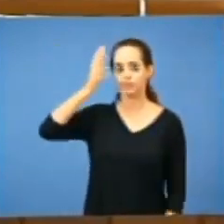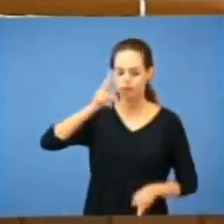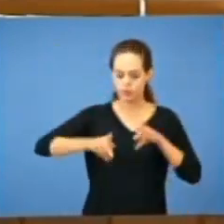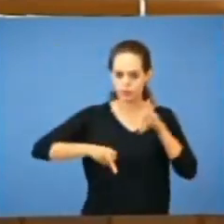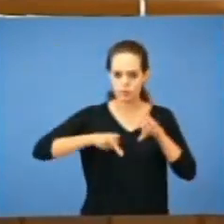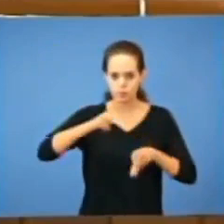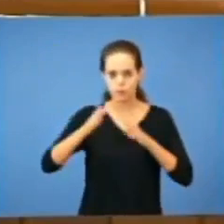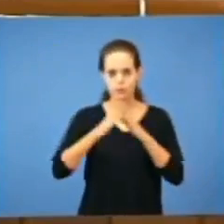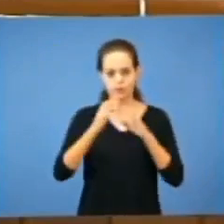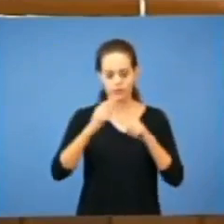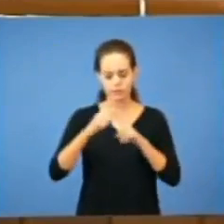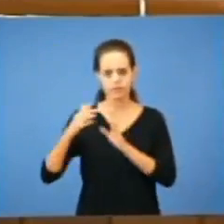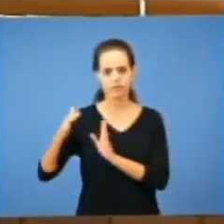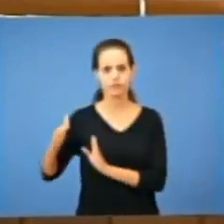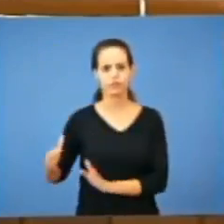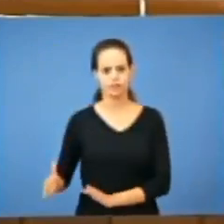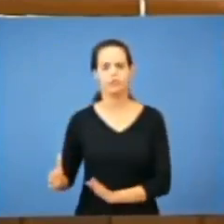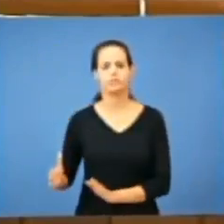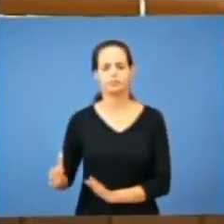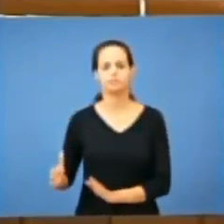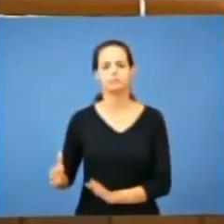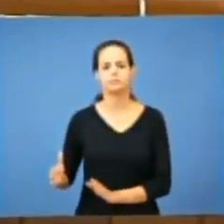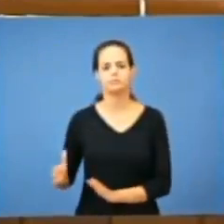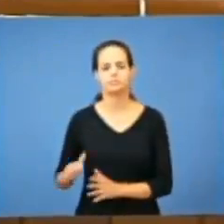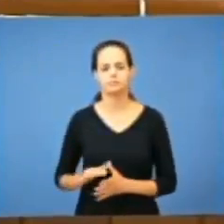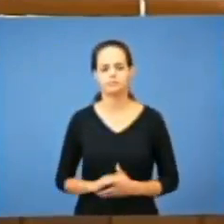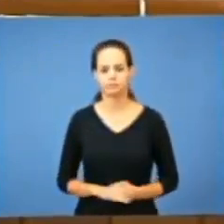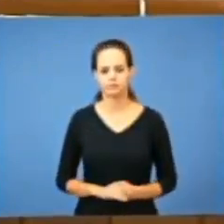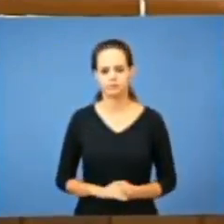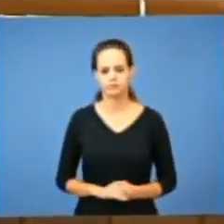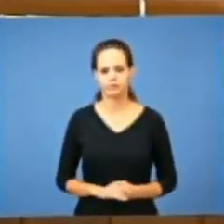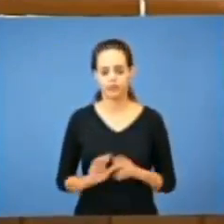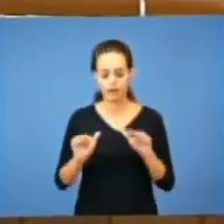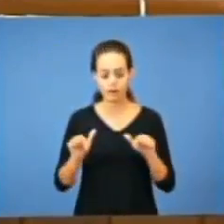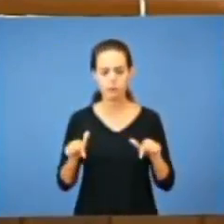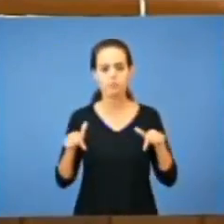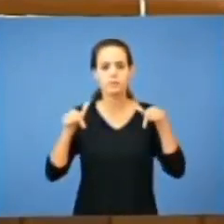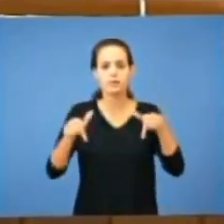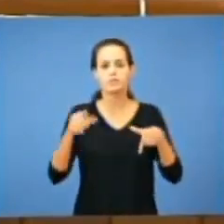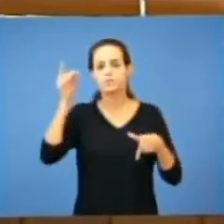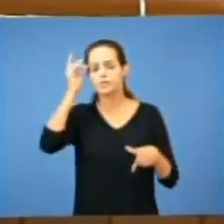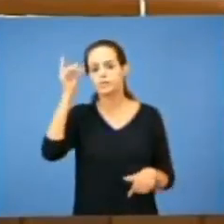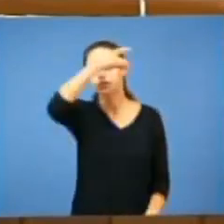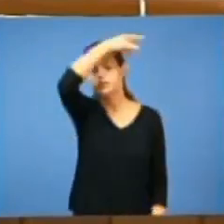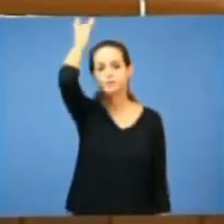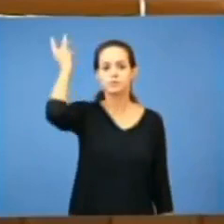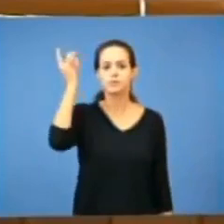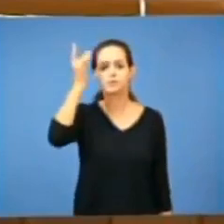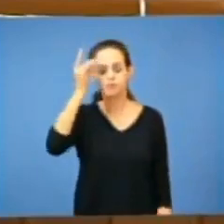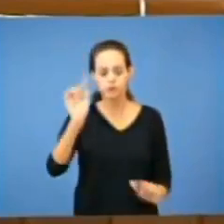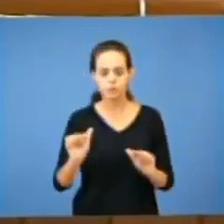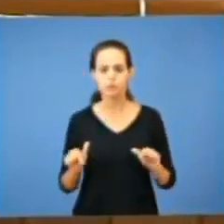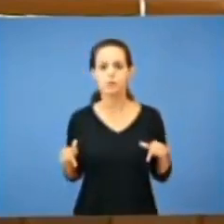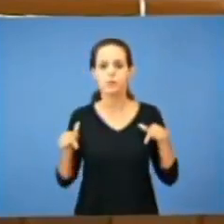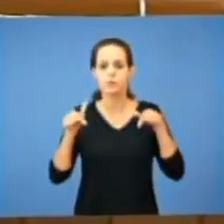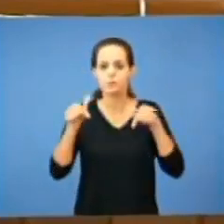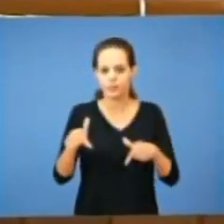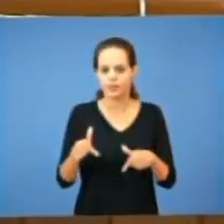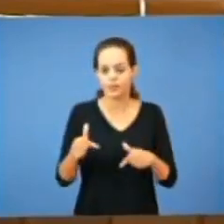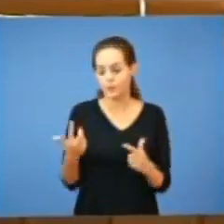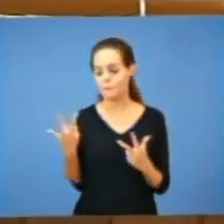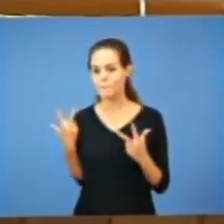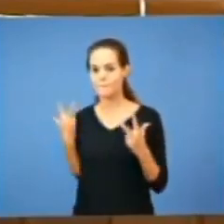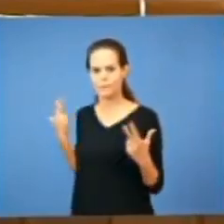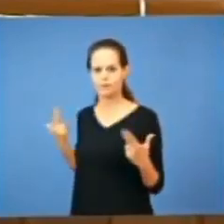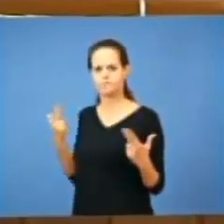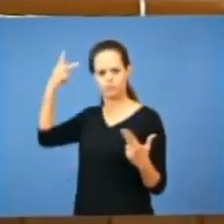to be revealed to him. And who does this? And who does this operation? It's the Holy Spirit. Is the